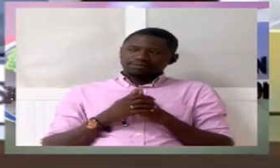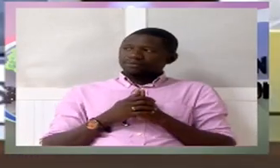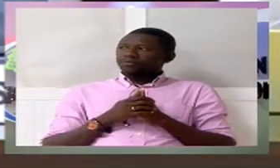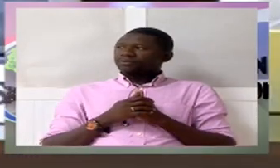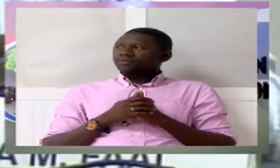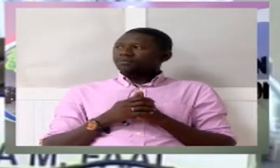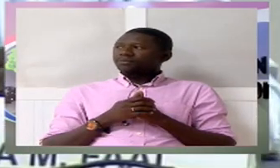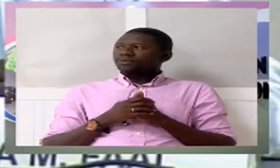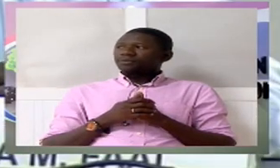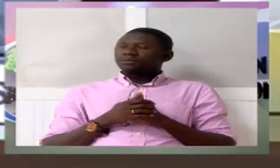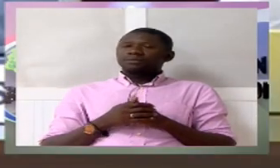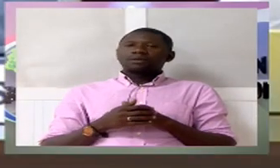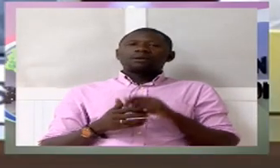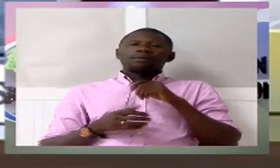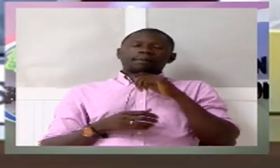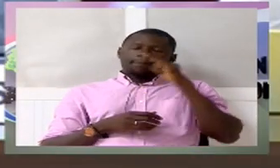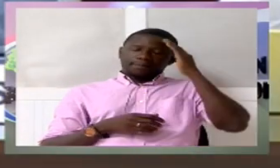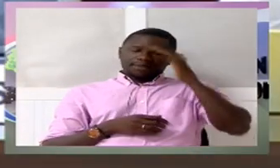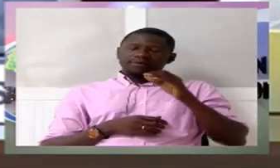Mr. Chair, before... Thank you very much,